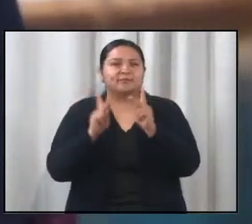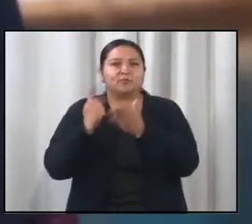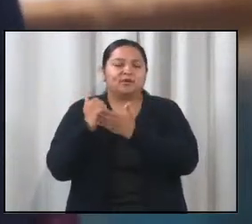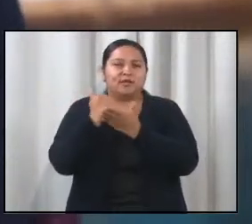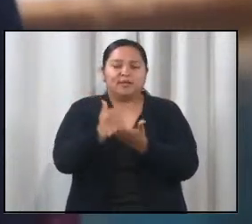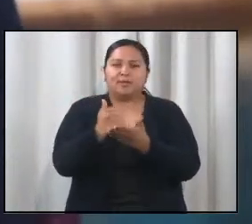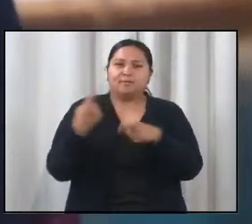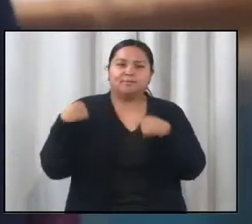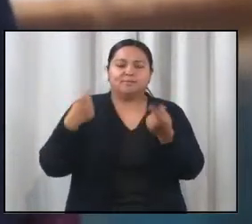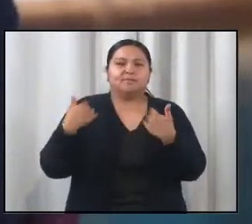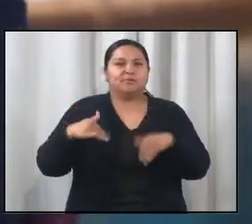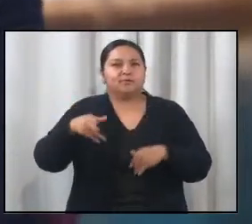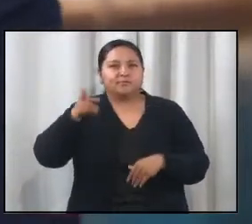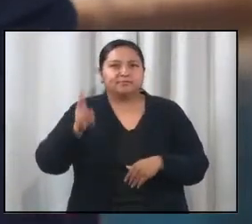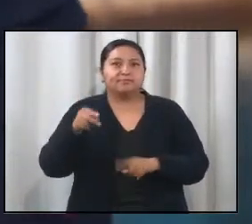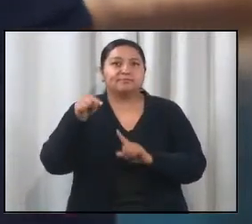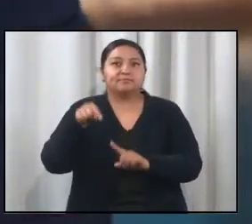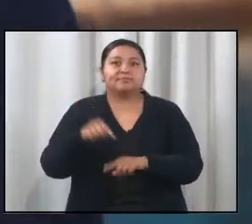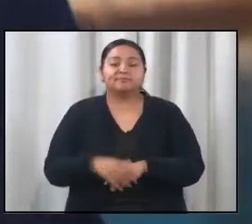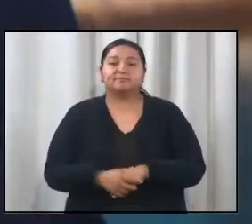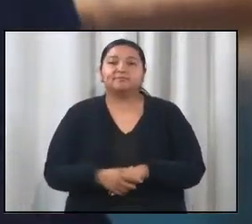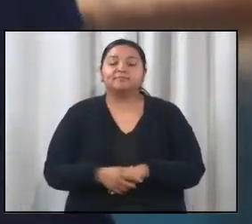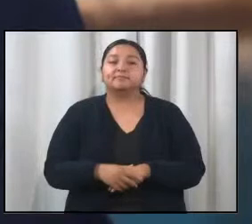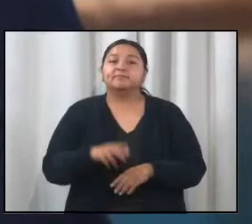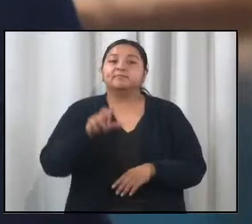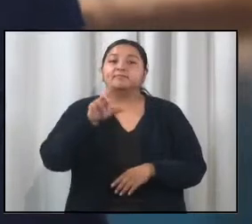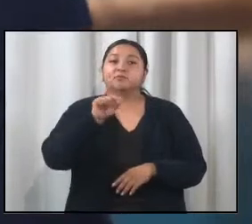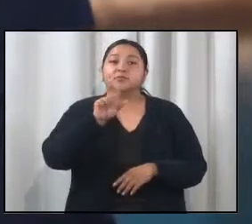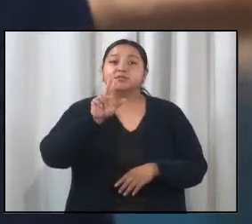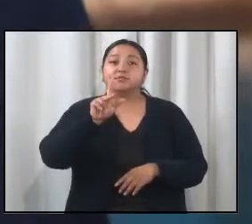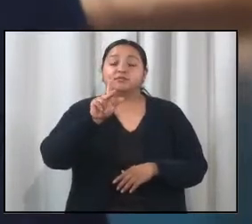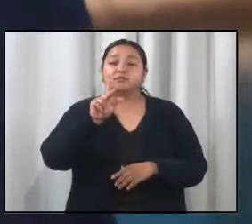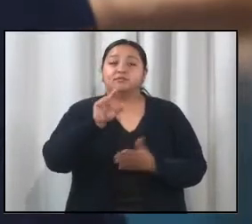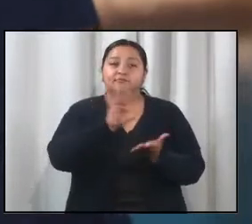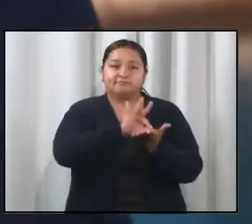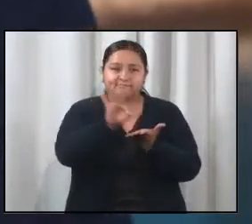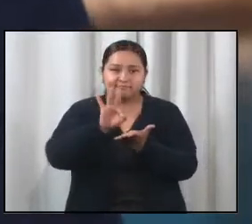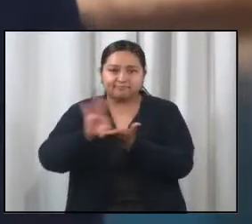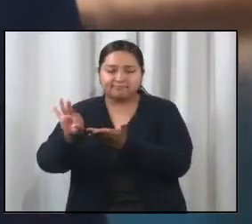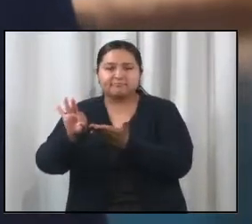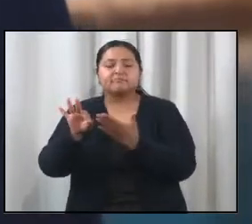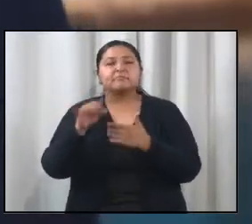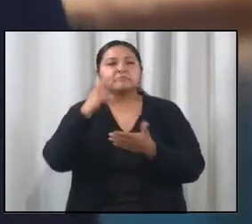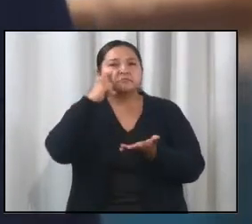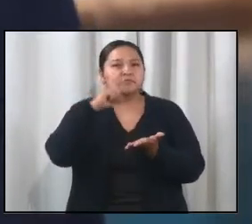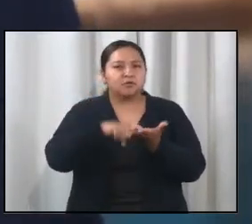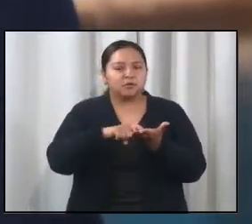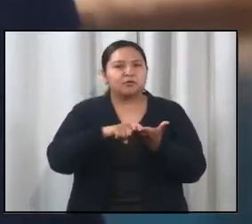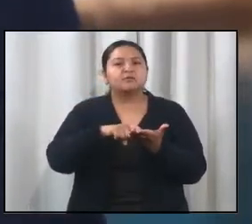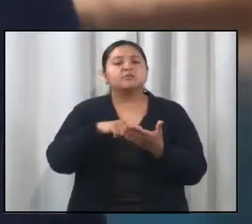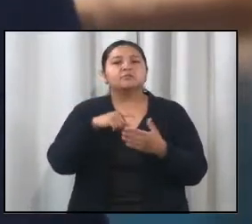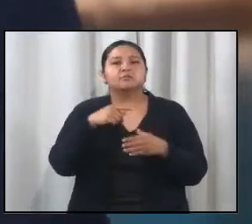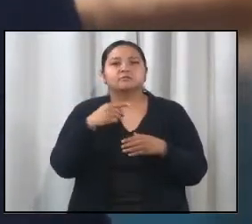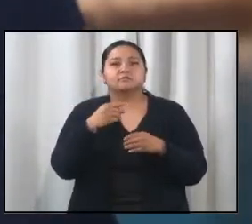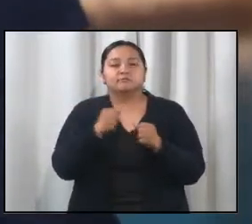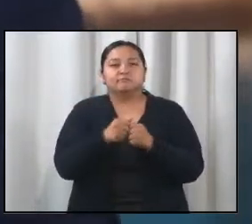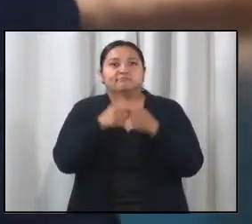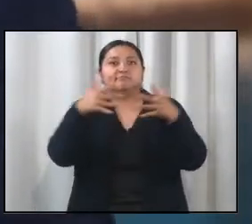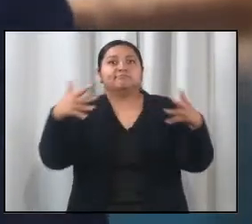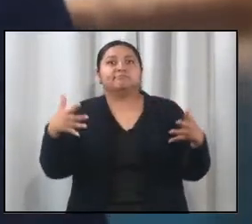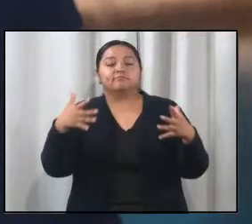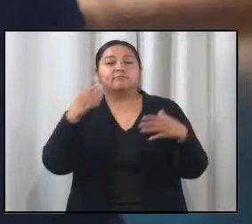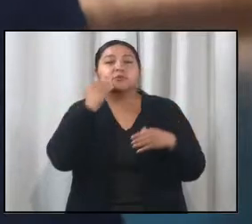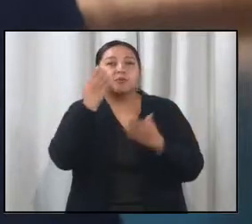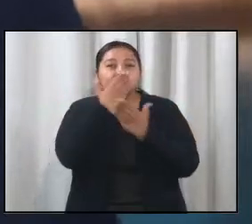history. In the 2023 count, we saw slower growth than we've seen in several years. And while this slowdown is encouraging, we have to